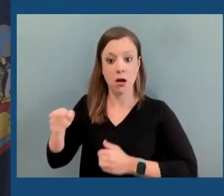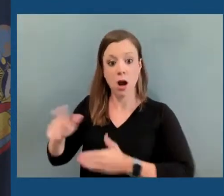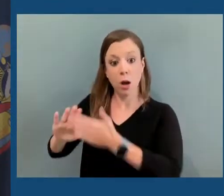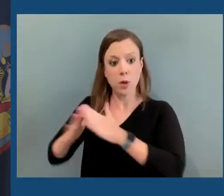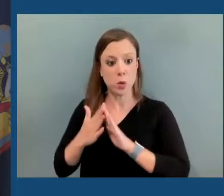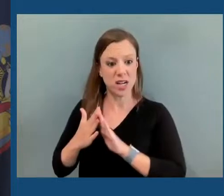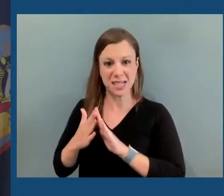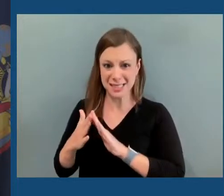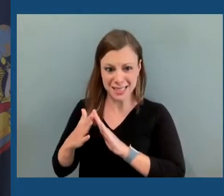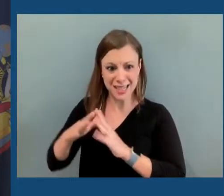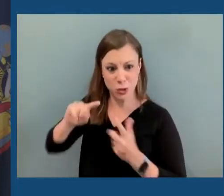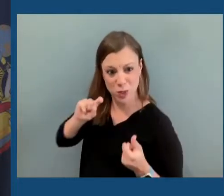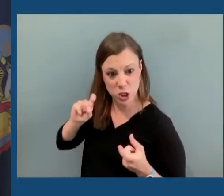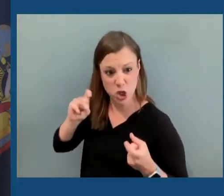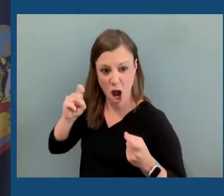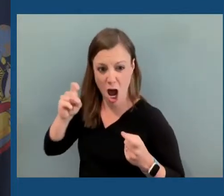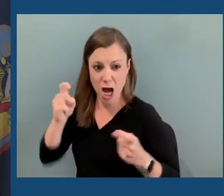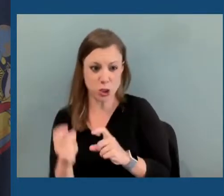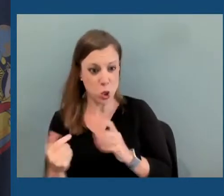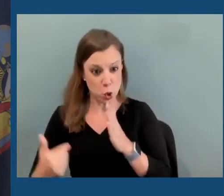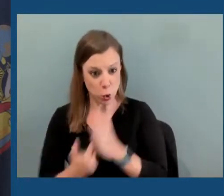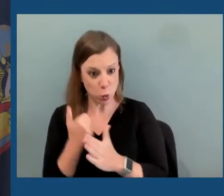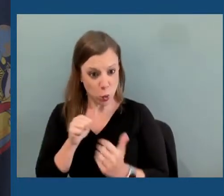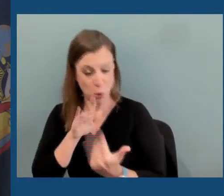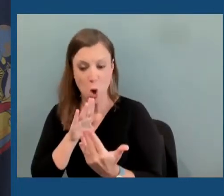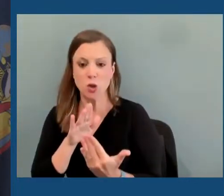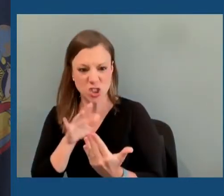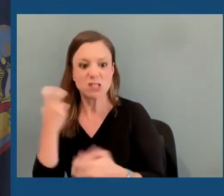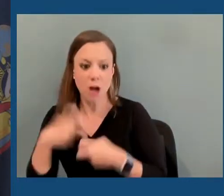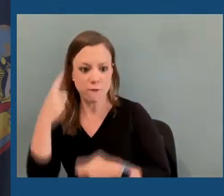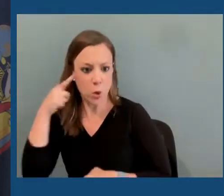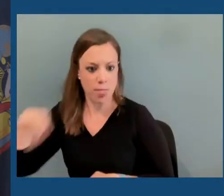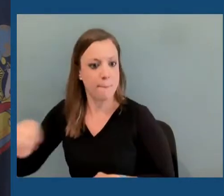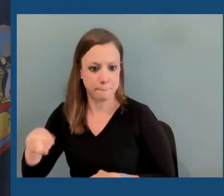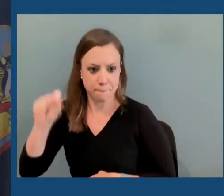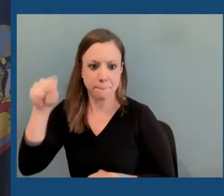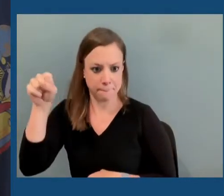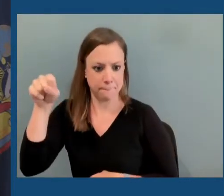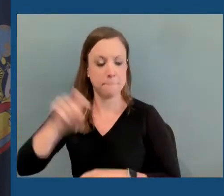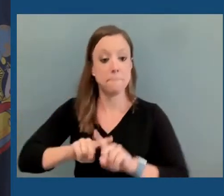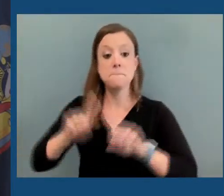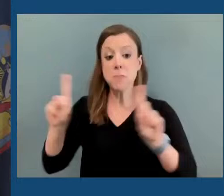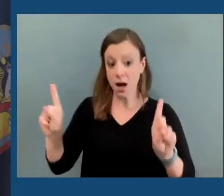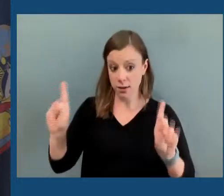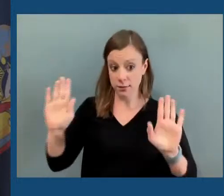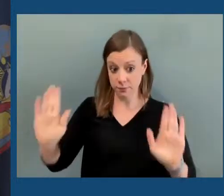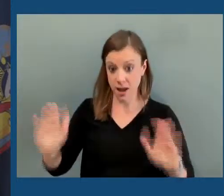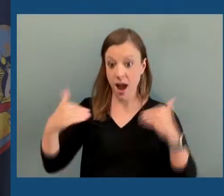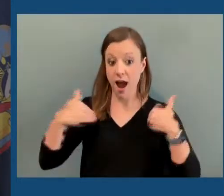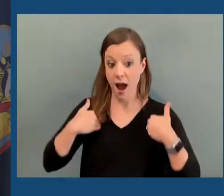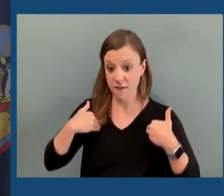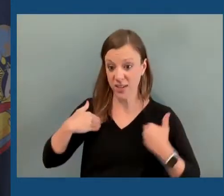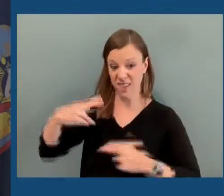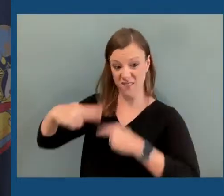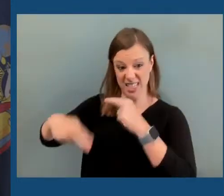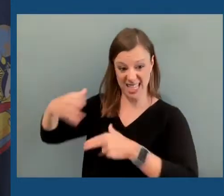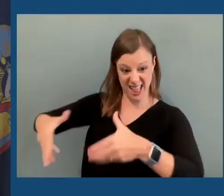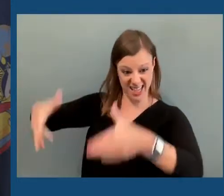I know this. I've heard from them. It's a hard transition, but having facilities that are half full